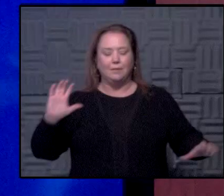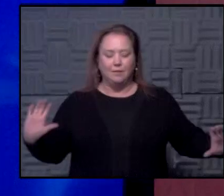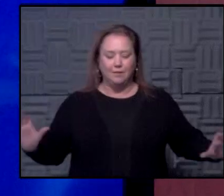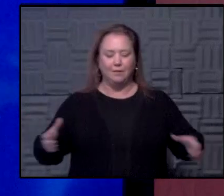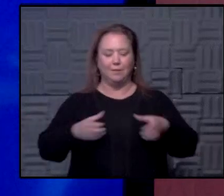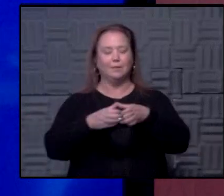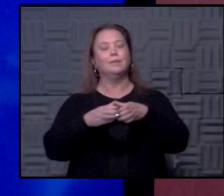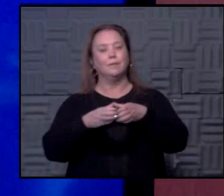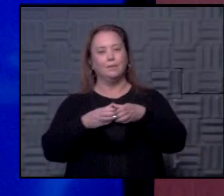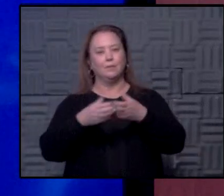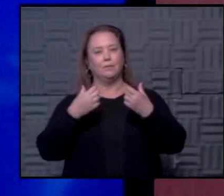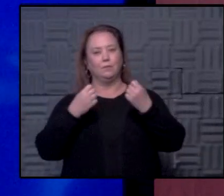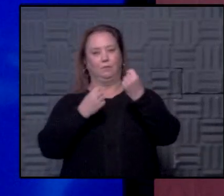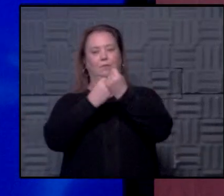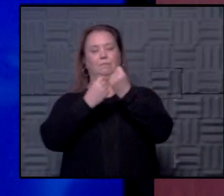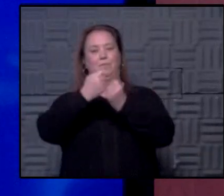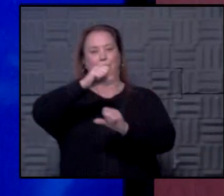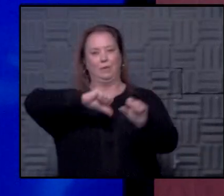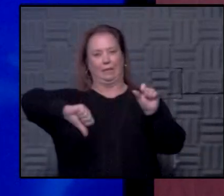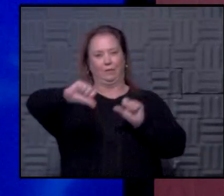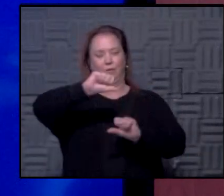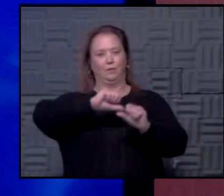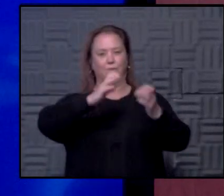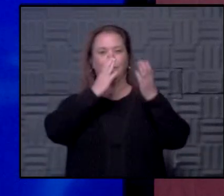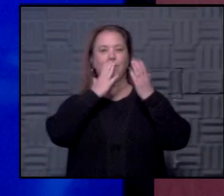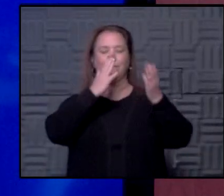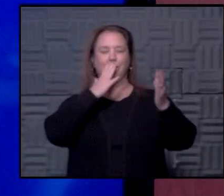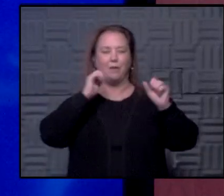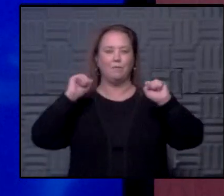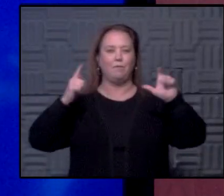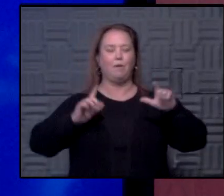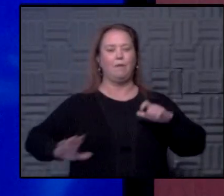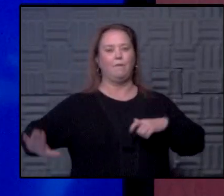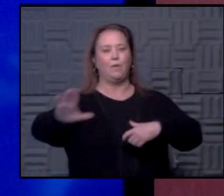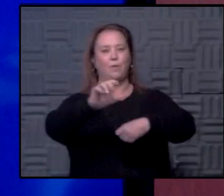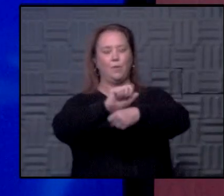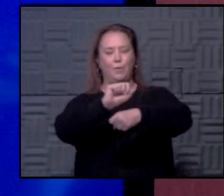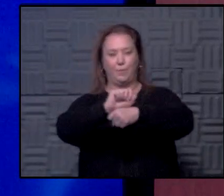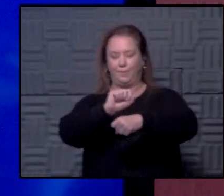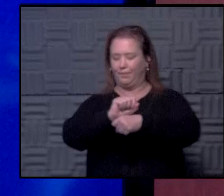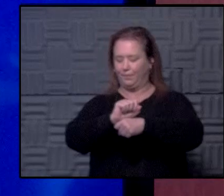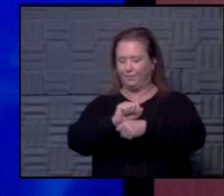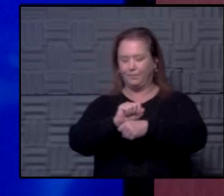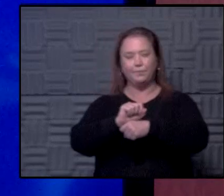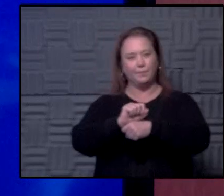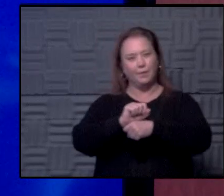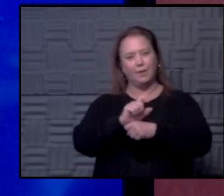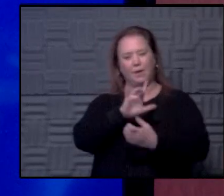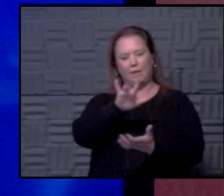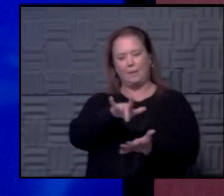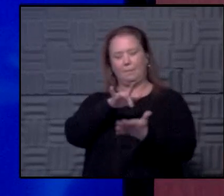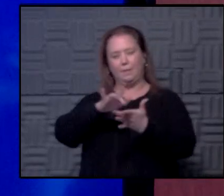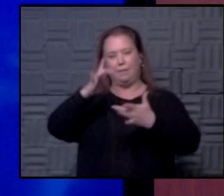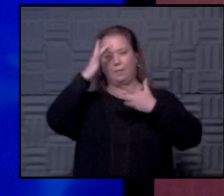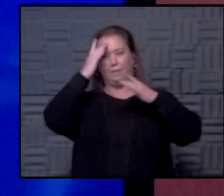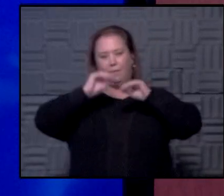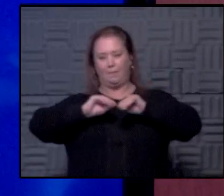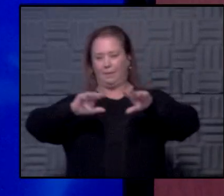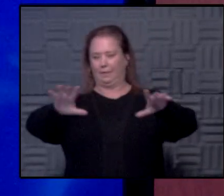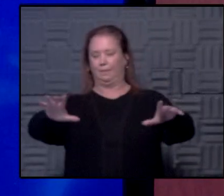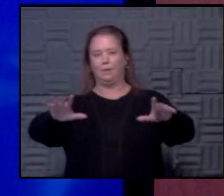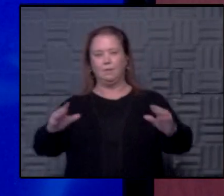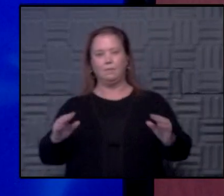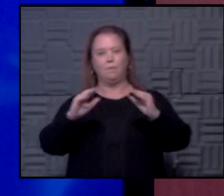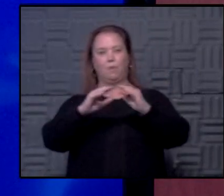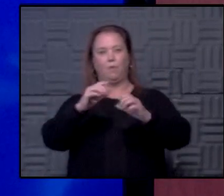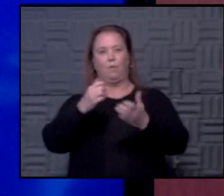together and to try to support each other. Thank you all for the great work that you're doing. In the midst of a pandemic, the more we do